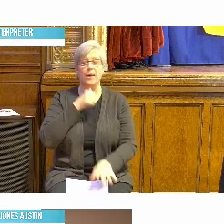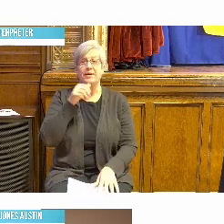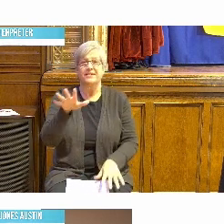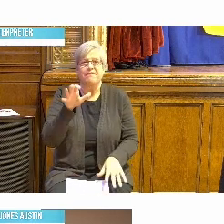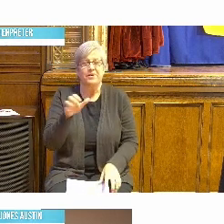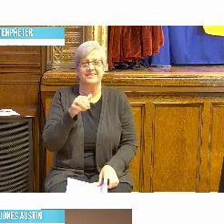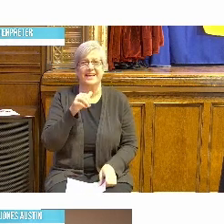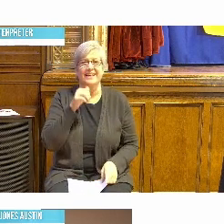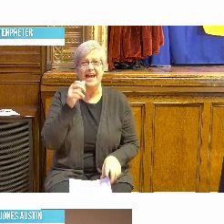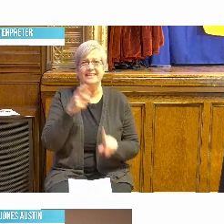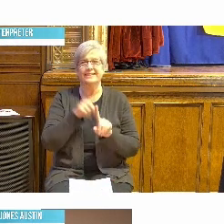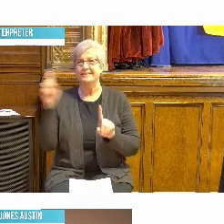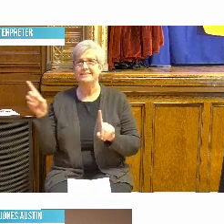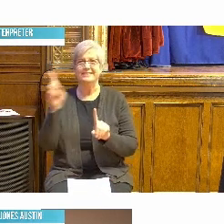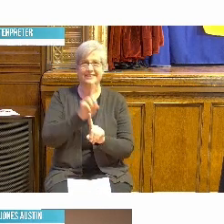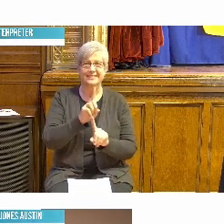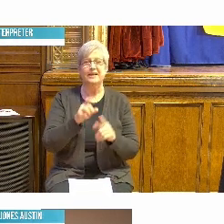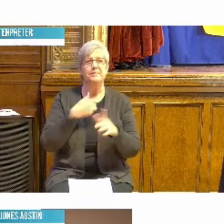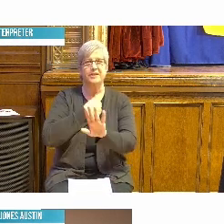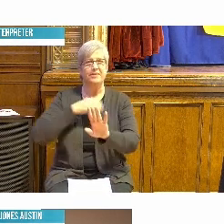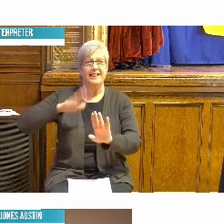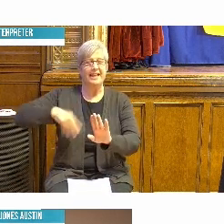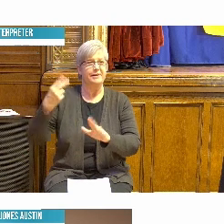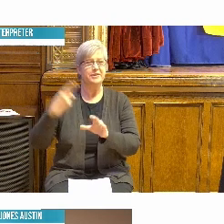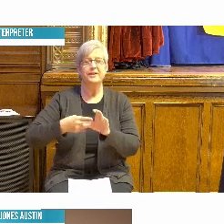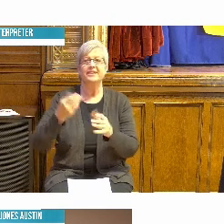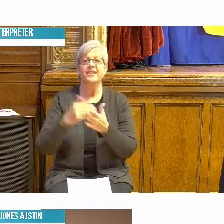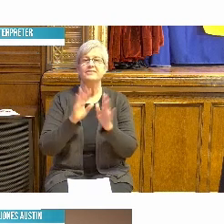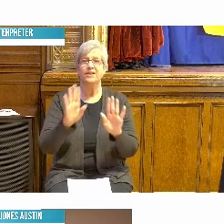I just stepped away. I was late coming back. I'm very sorry about that.